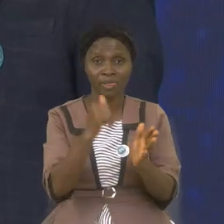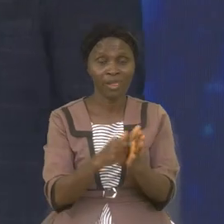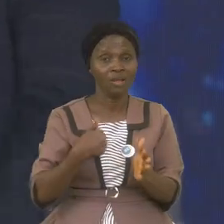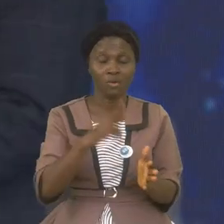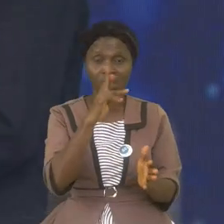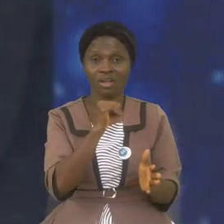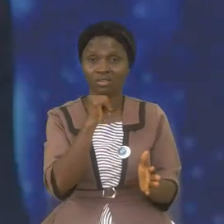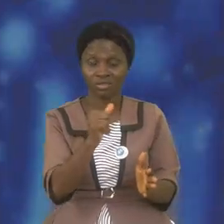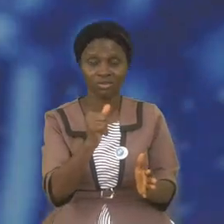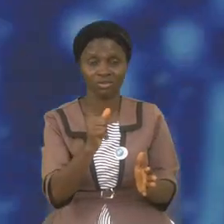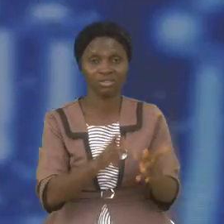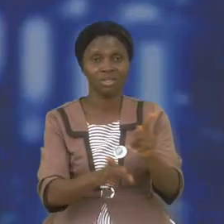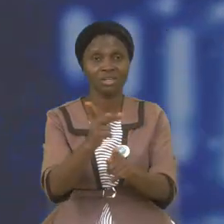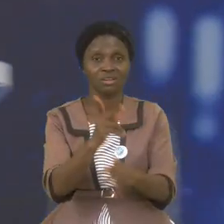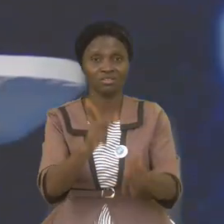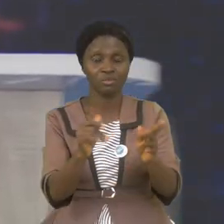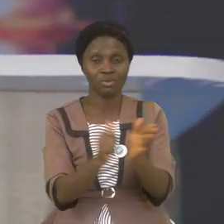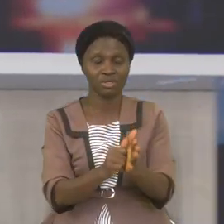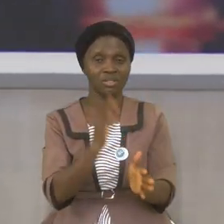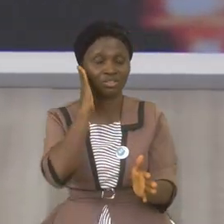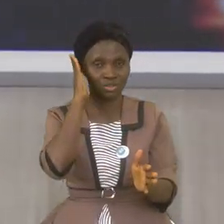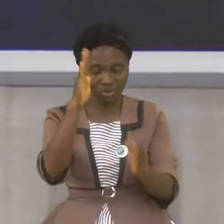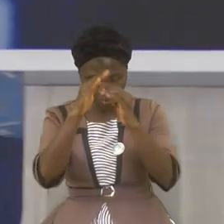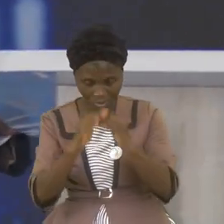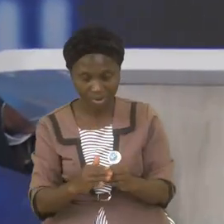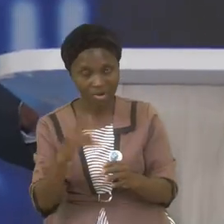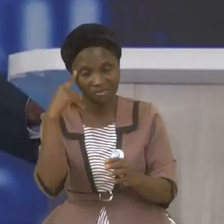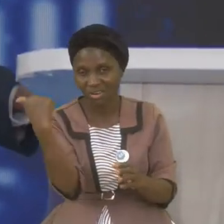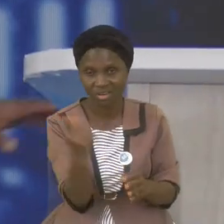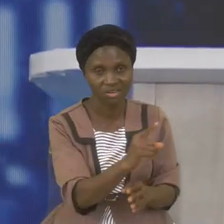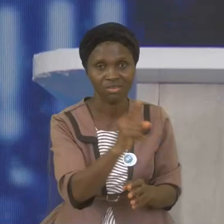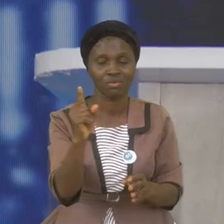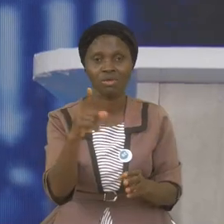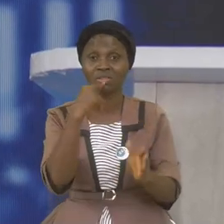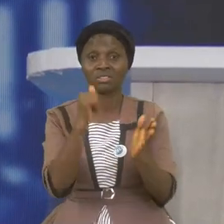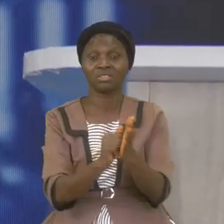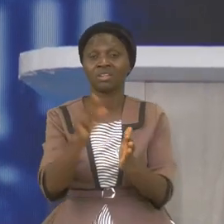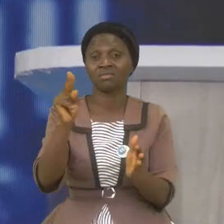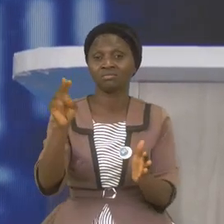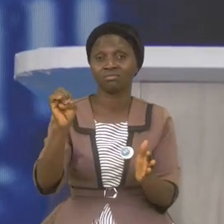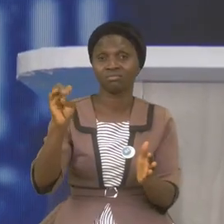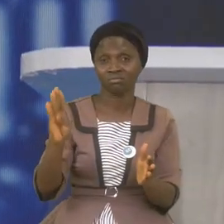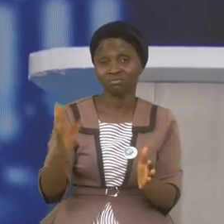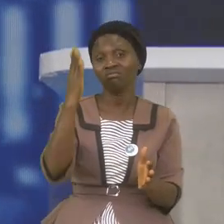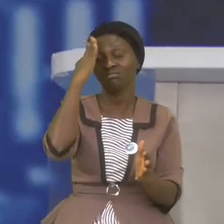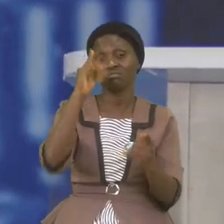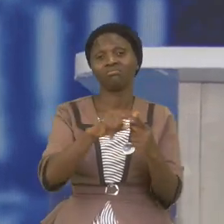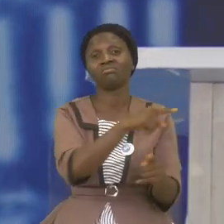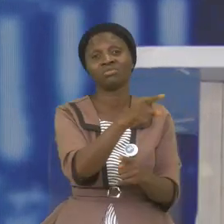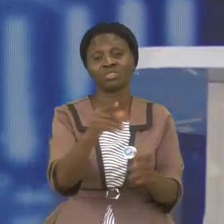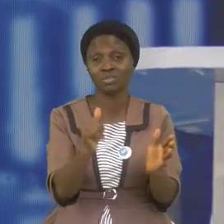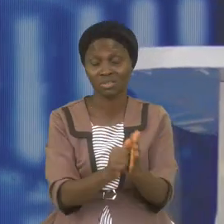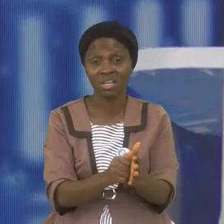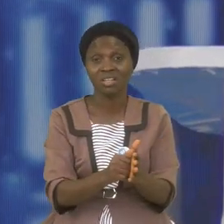of everyone. They said, Nebuchadnezzar, be it known unto you, if you go ahead and do what you want to do, there's a God in